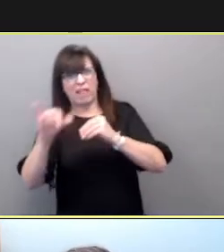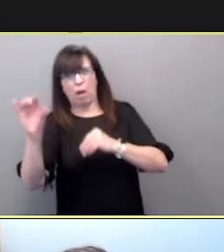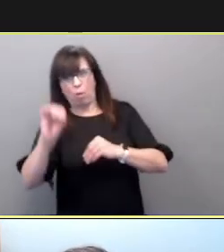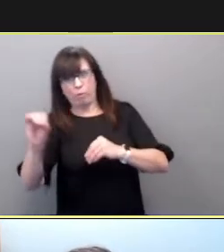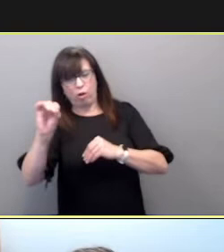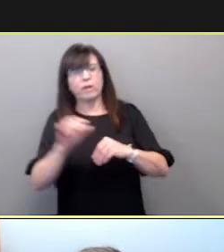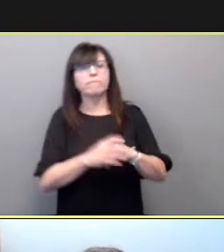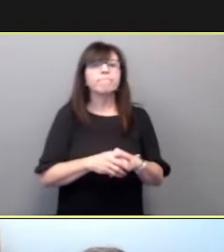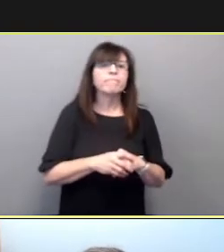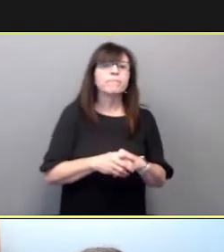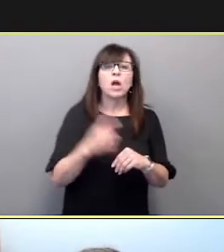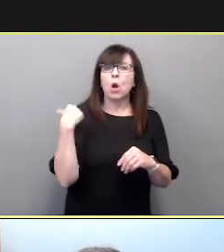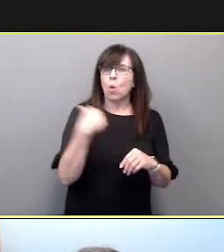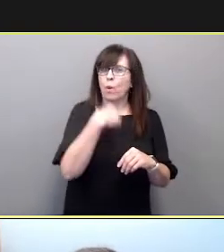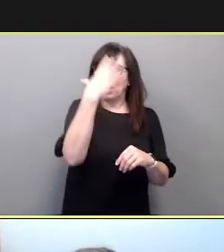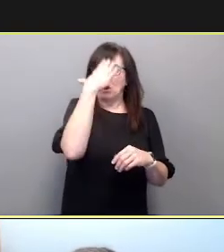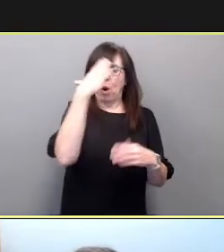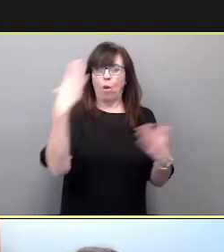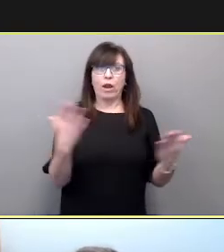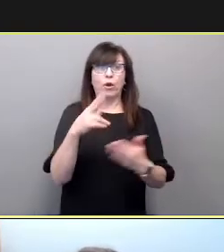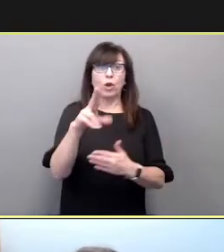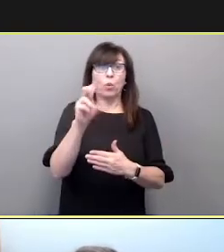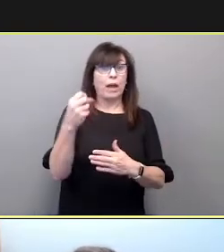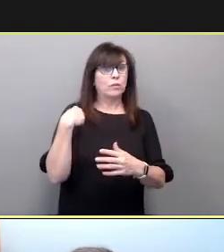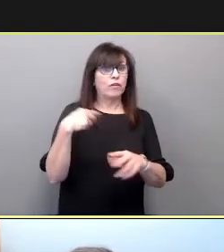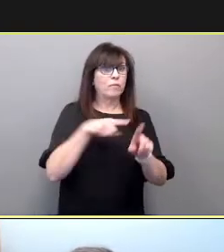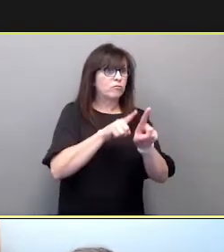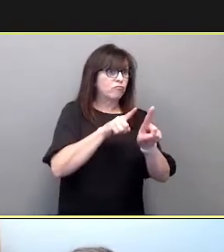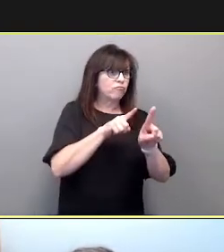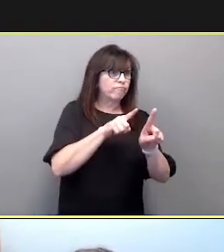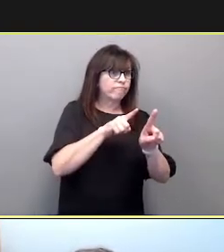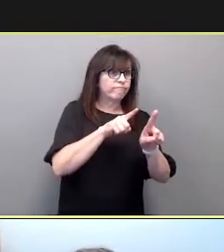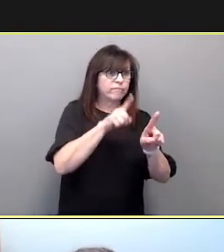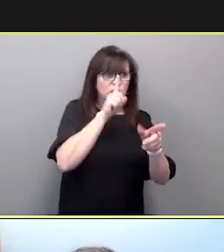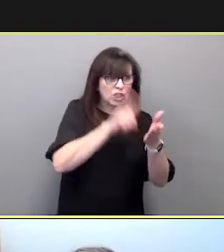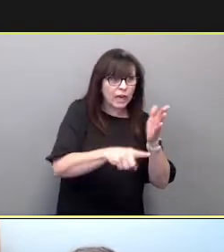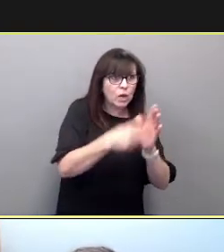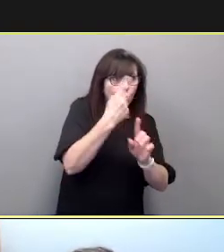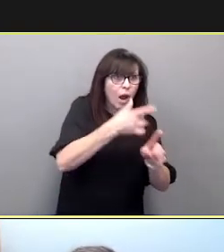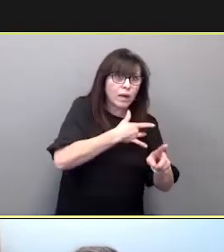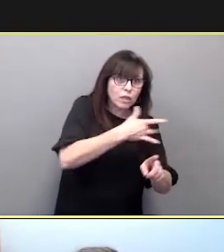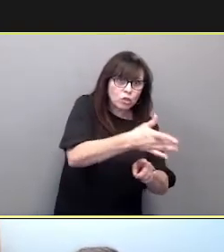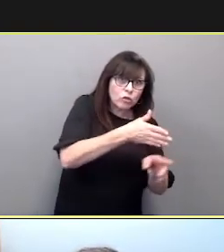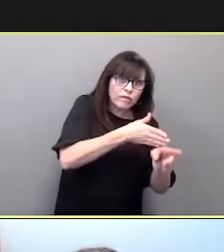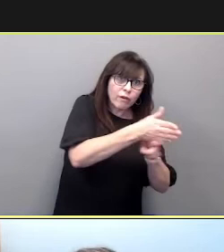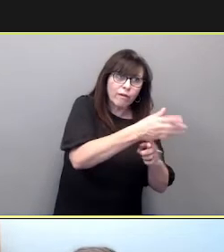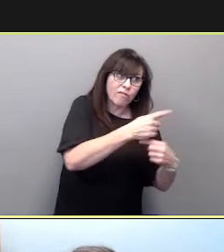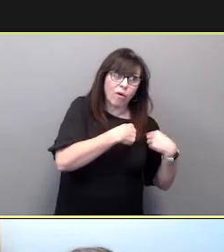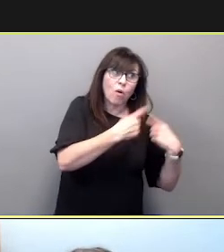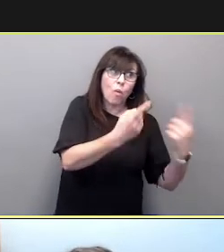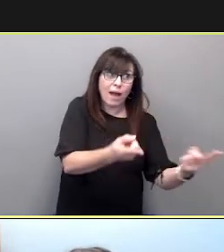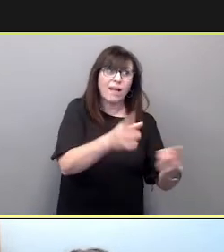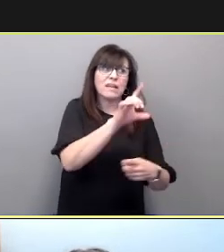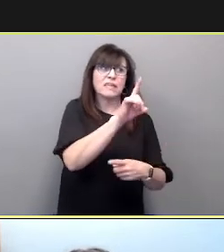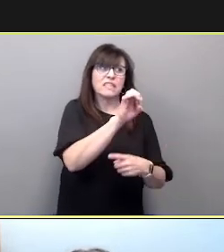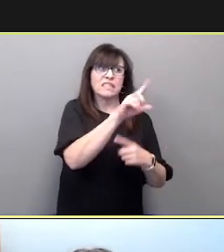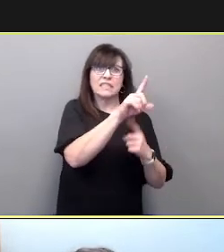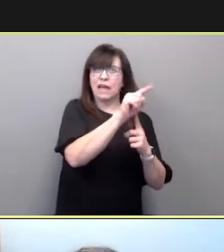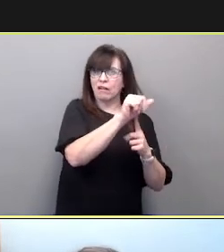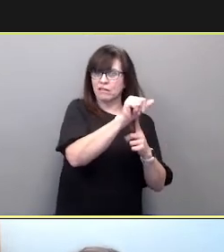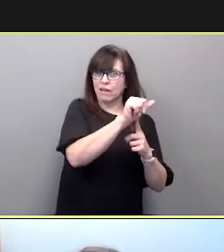We know in the United States, we had been tracking one variant of concern for some time now, and that was the Delta